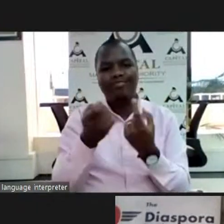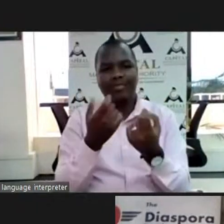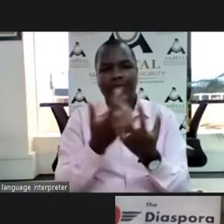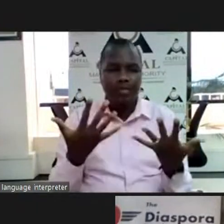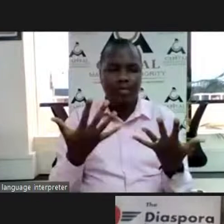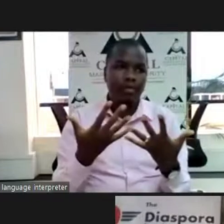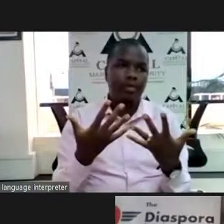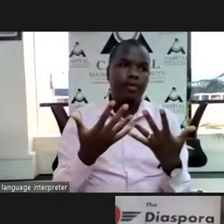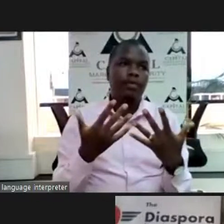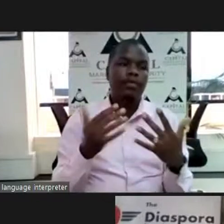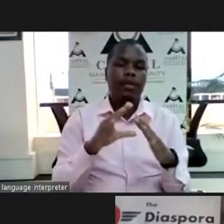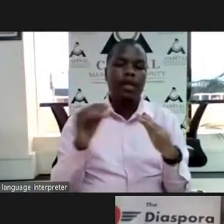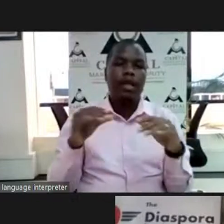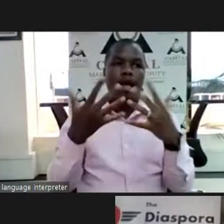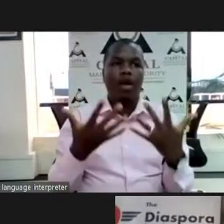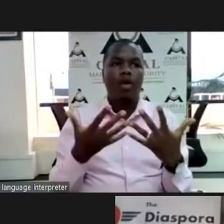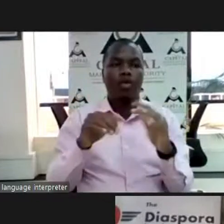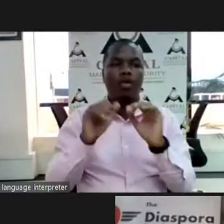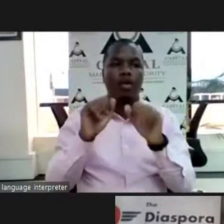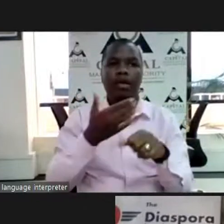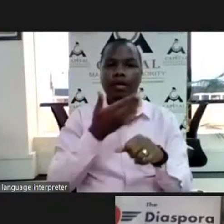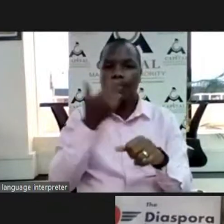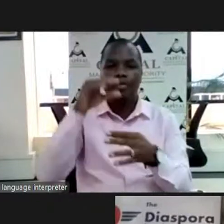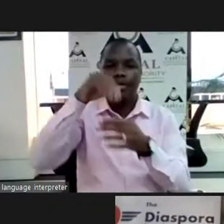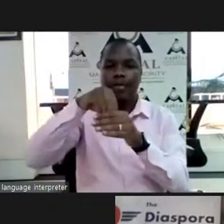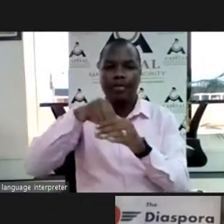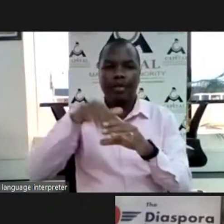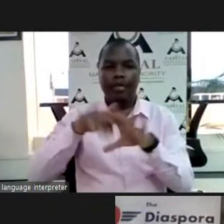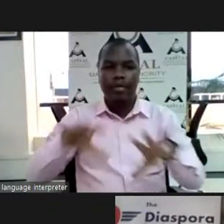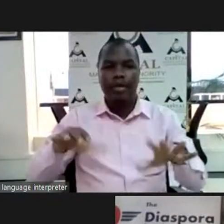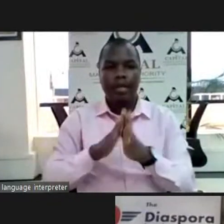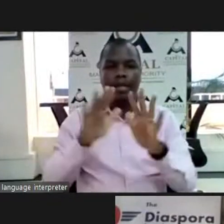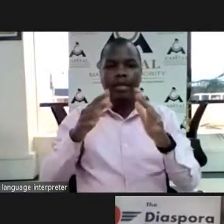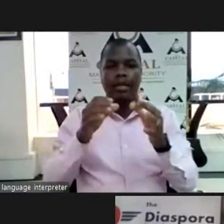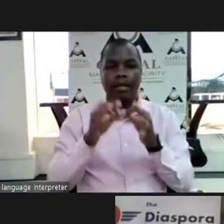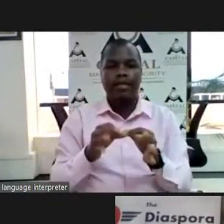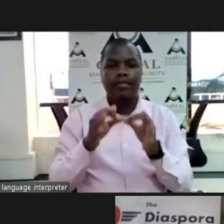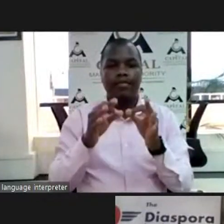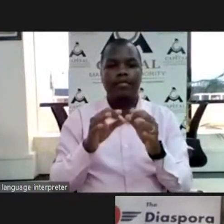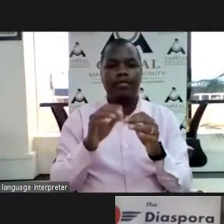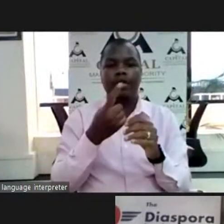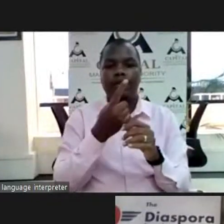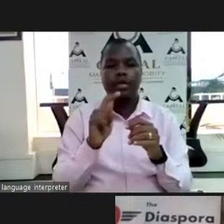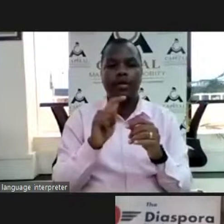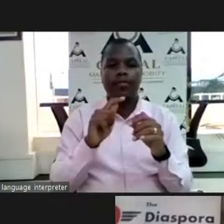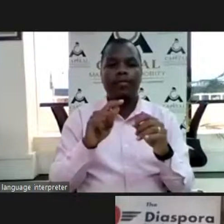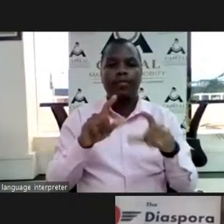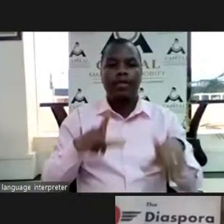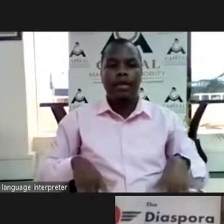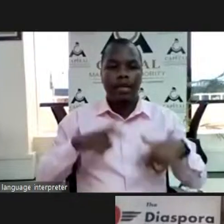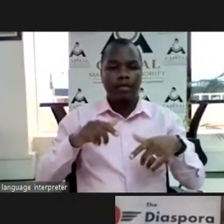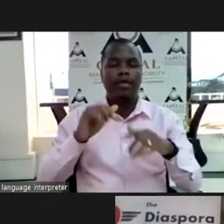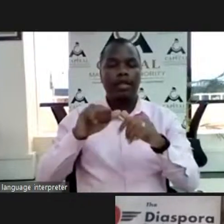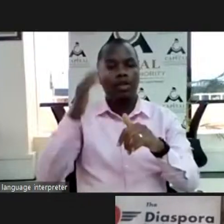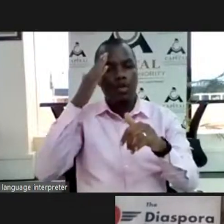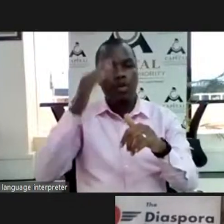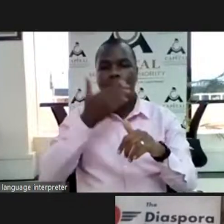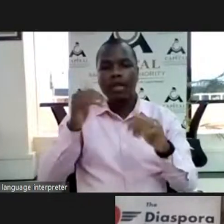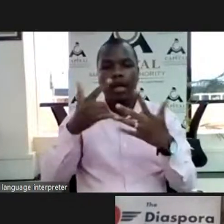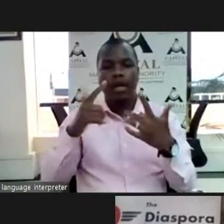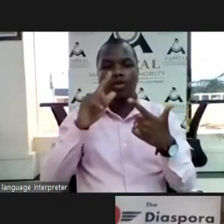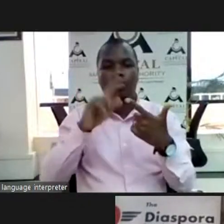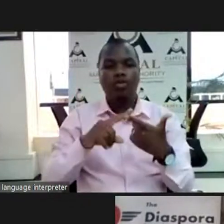two on how they can invest in the market. And even if they are already investing, they now know better how